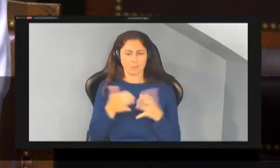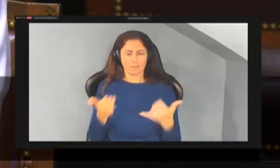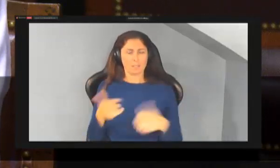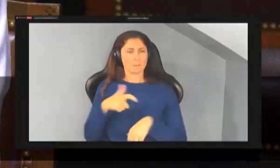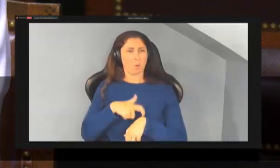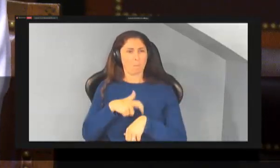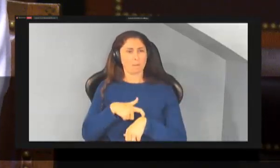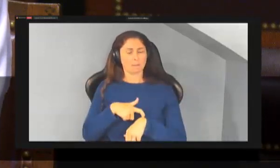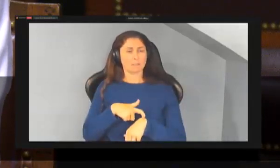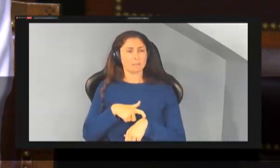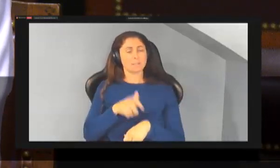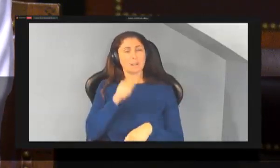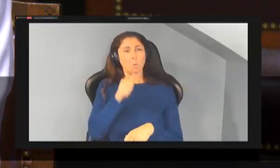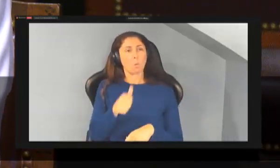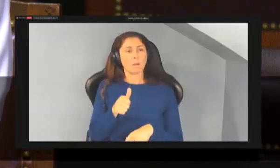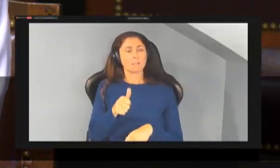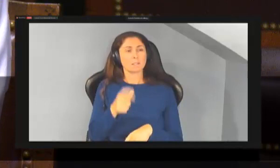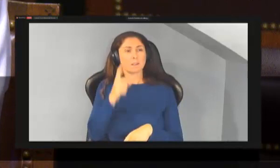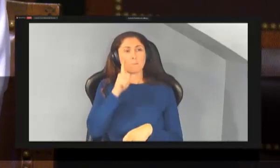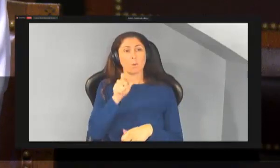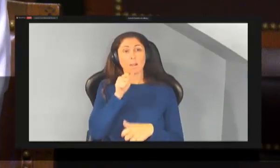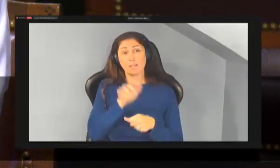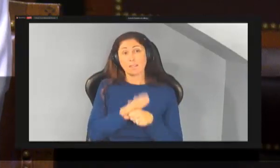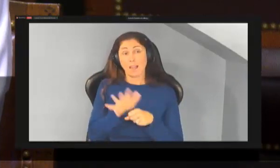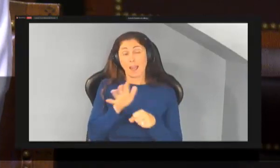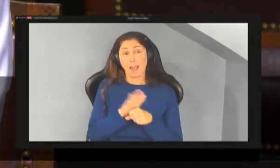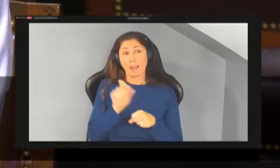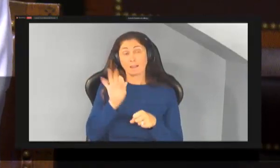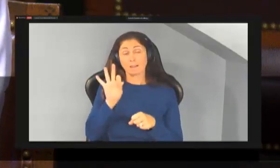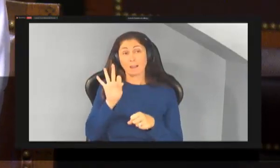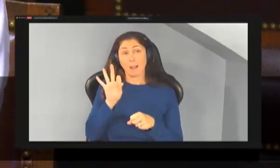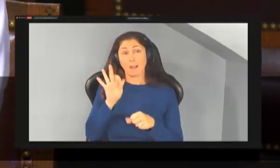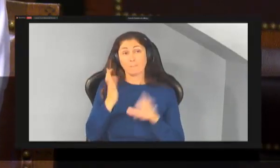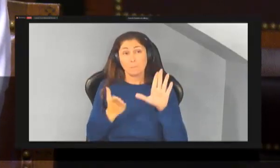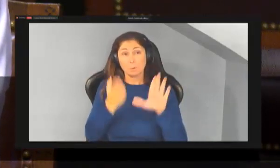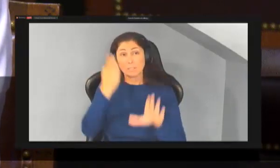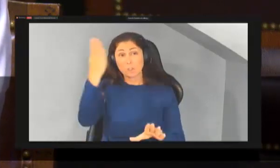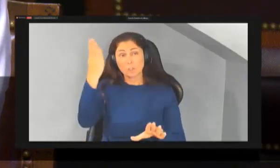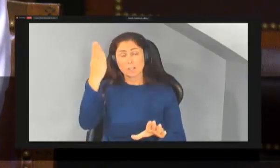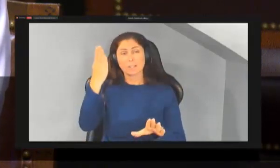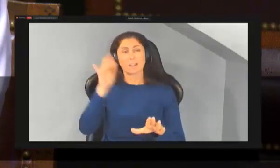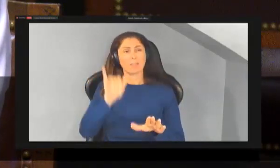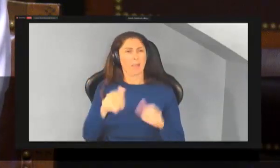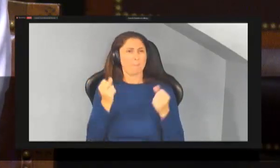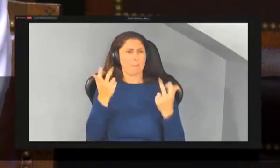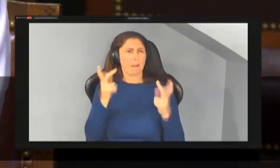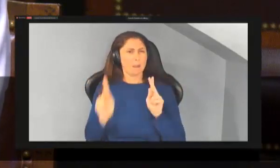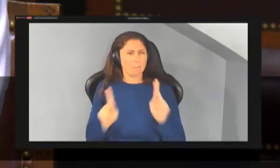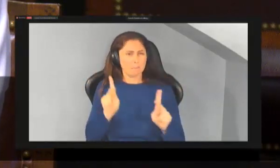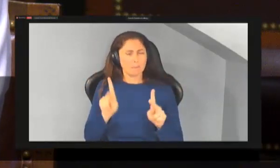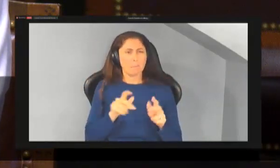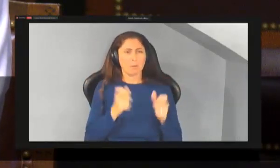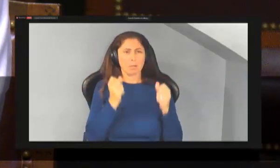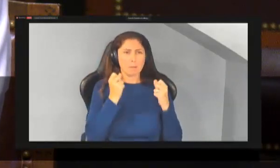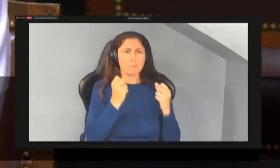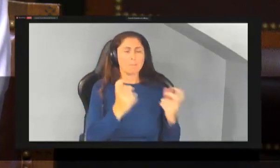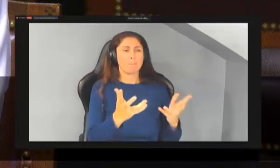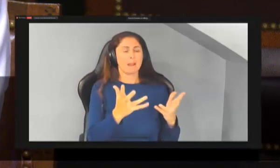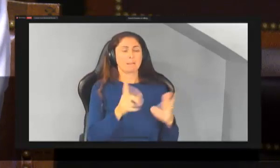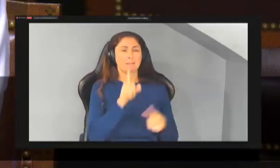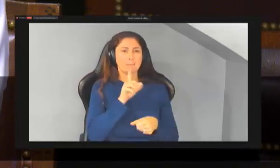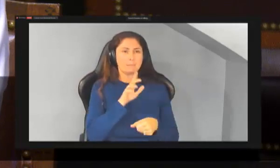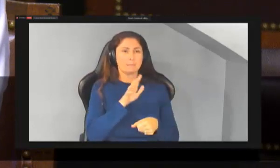it wasn't for lack of petitioning by any means that many people and many dedicated citizens